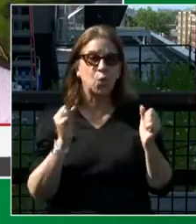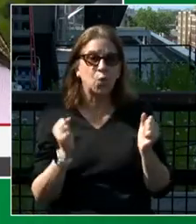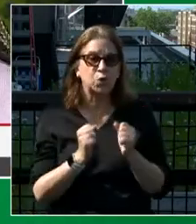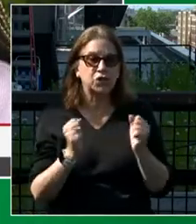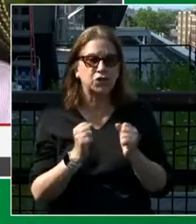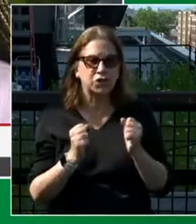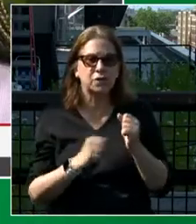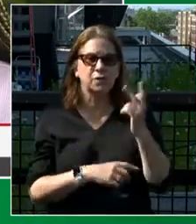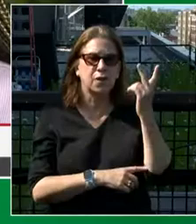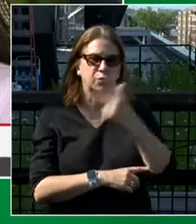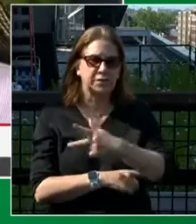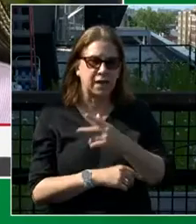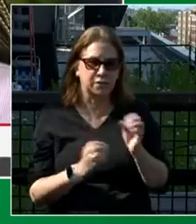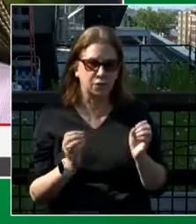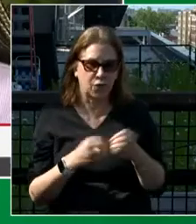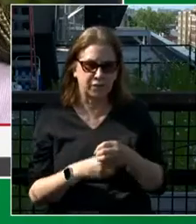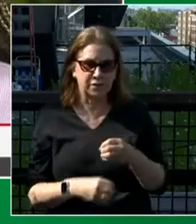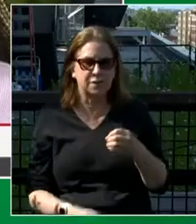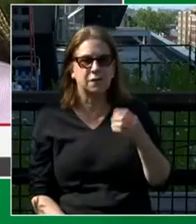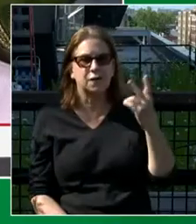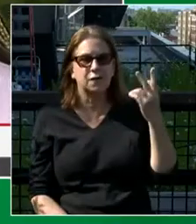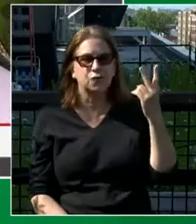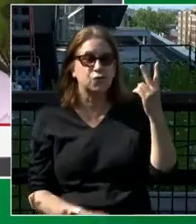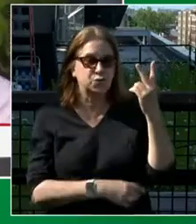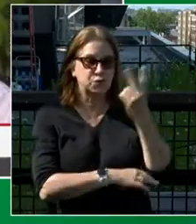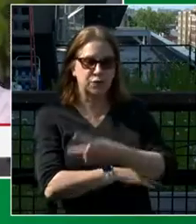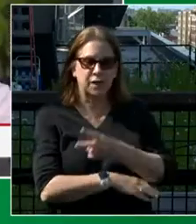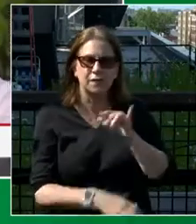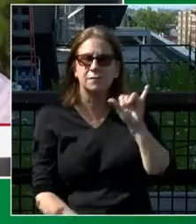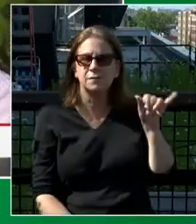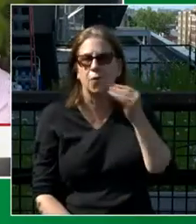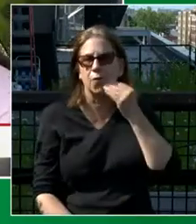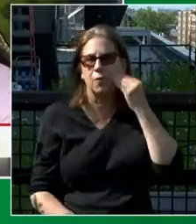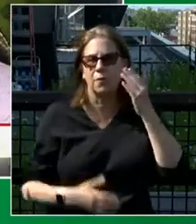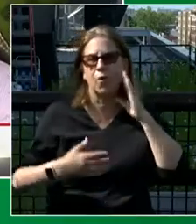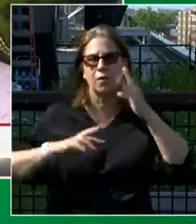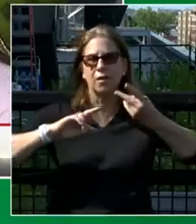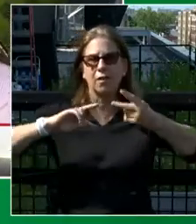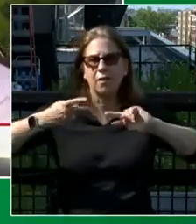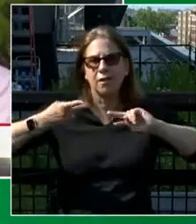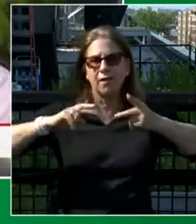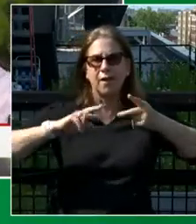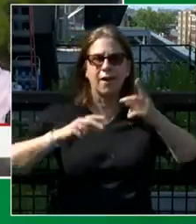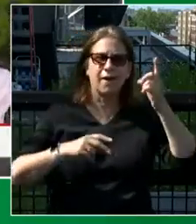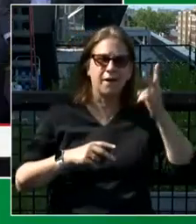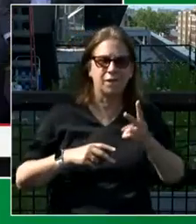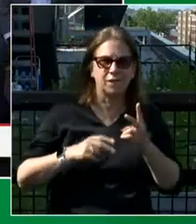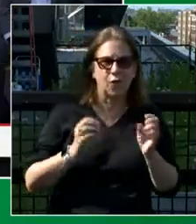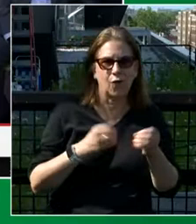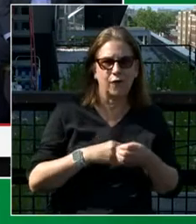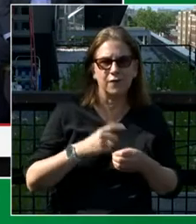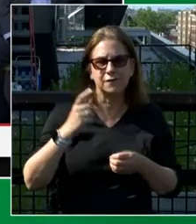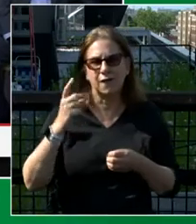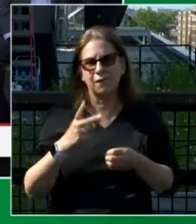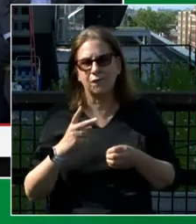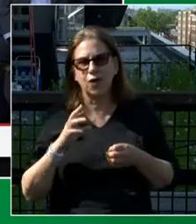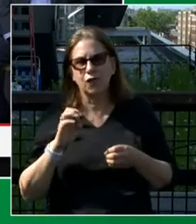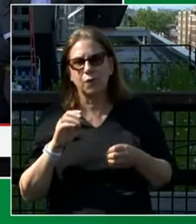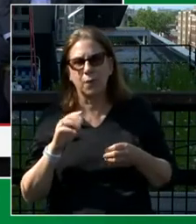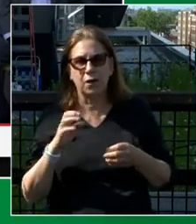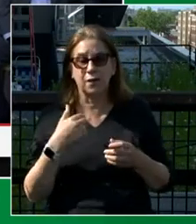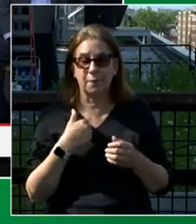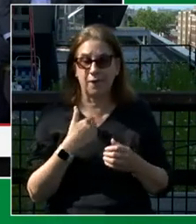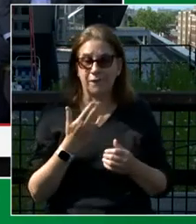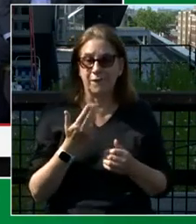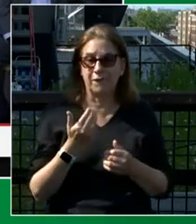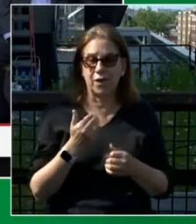employees must be fully vaccinated to return to work. Fantastic. And so did you have telework previously? We did